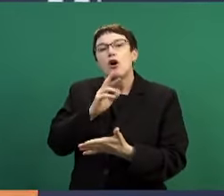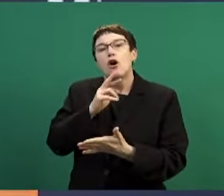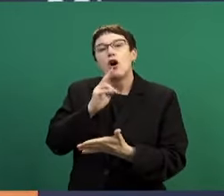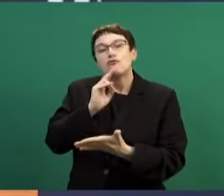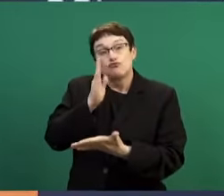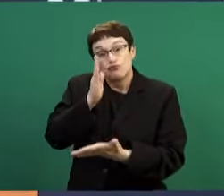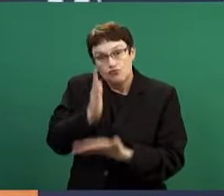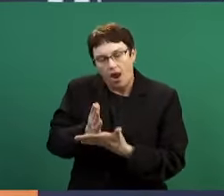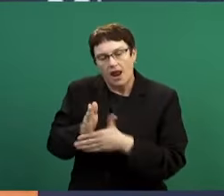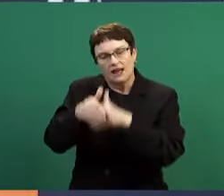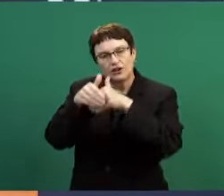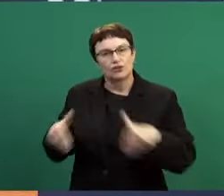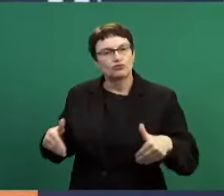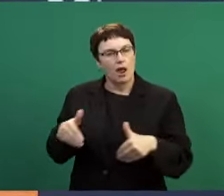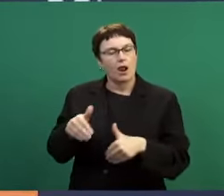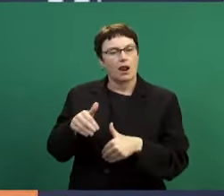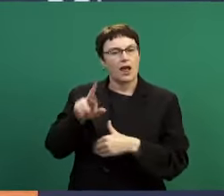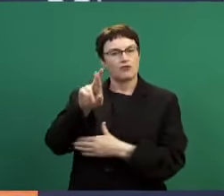real neutral rate.